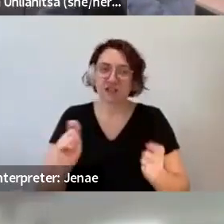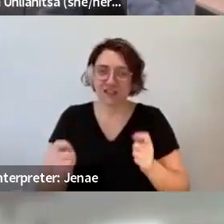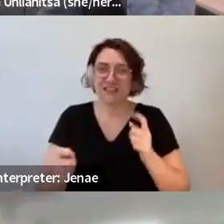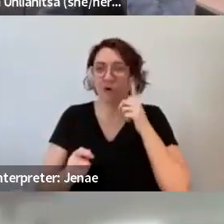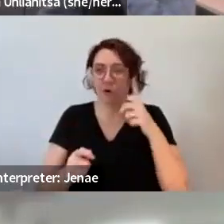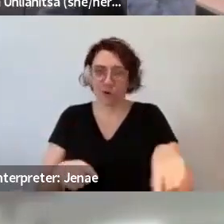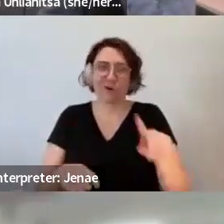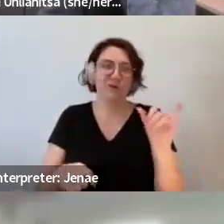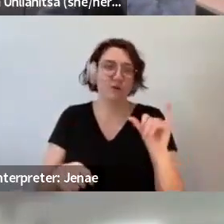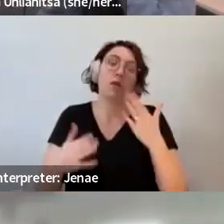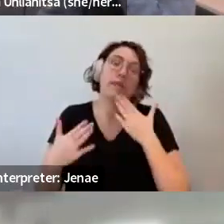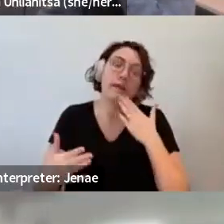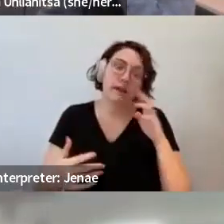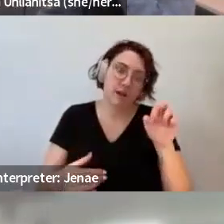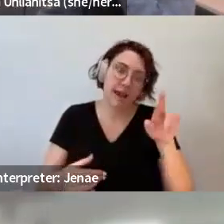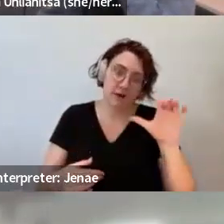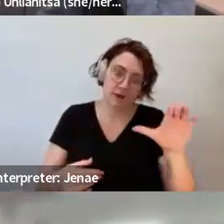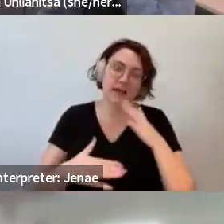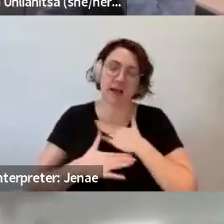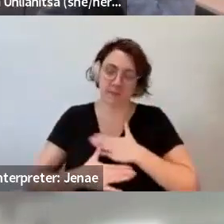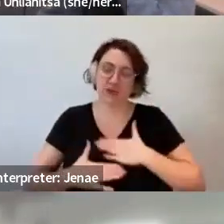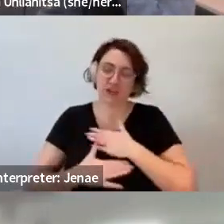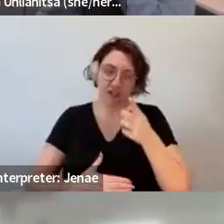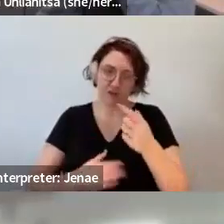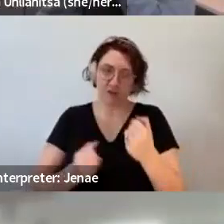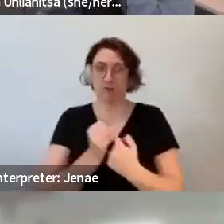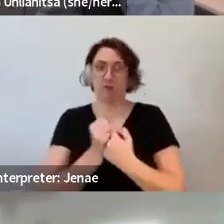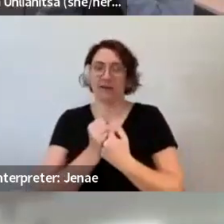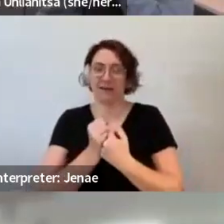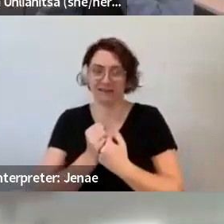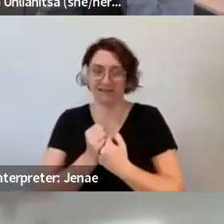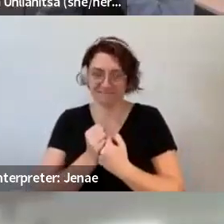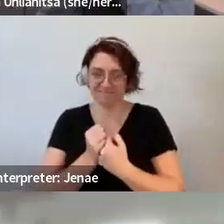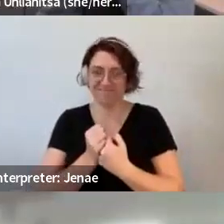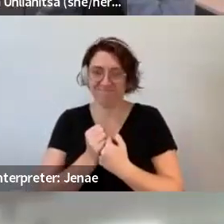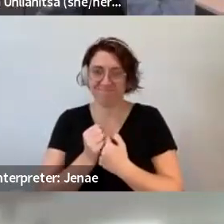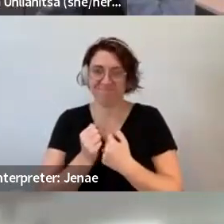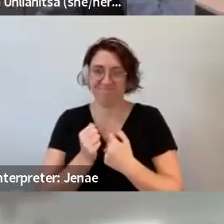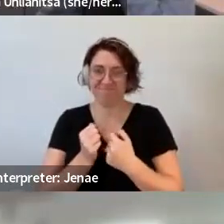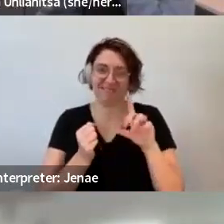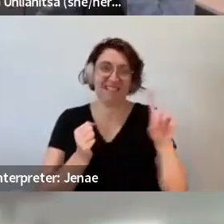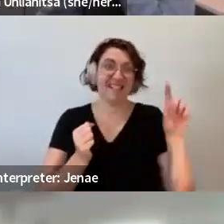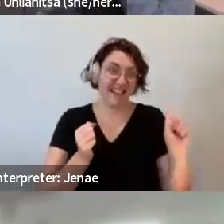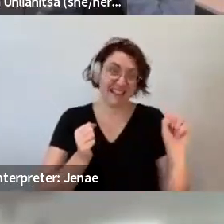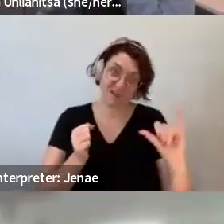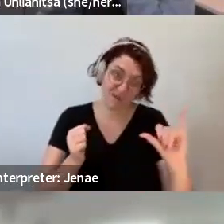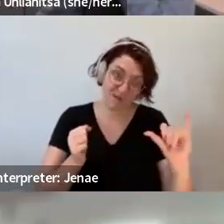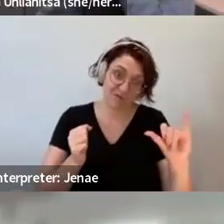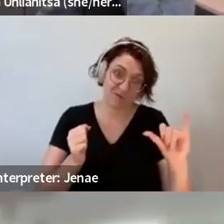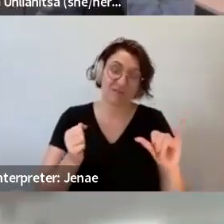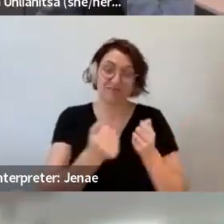too. So thank you, Eric. I appreciate you supporting, the Department of Developmental Services too, and trying